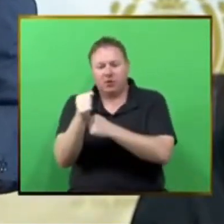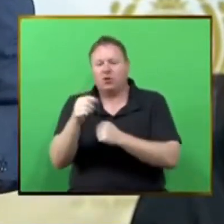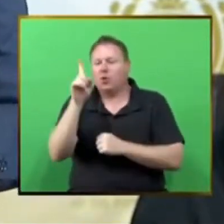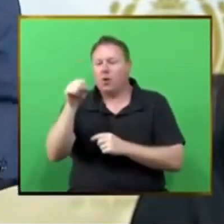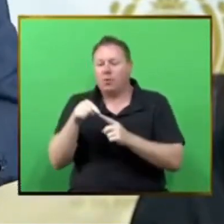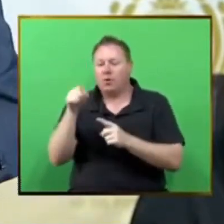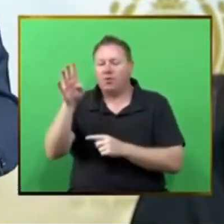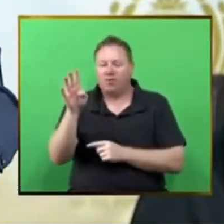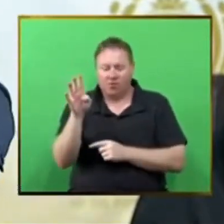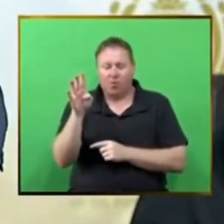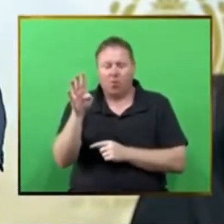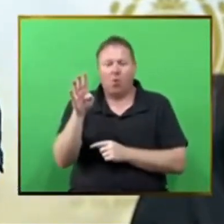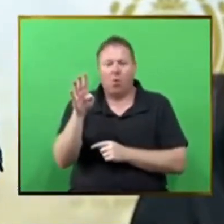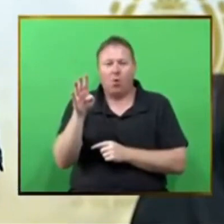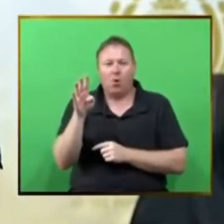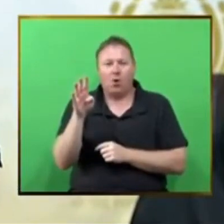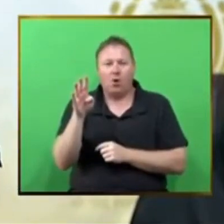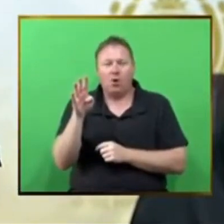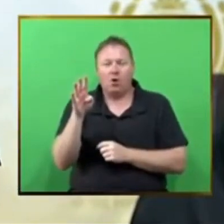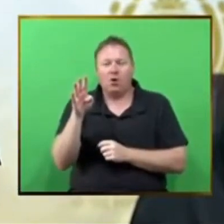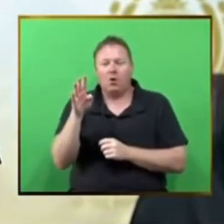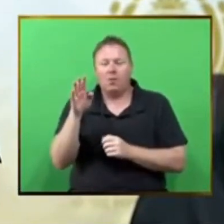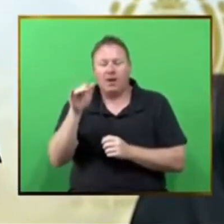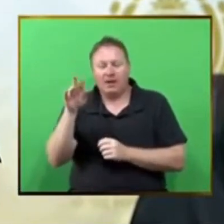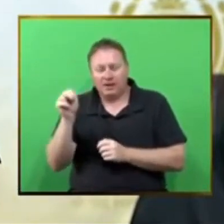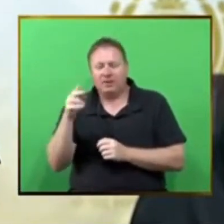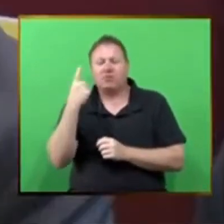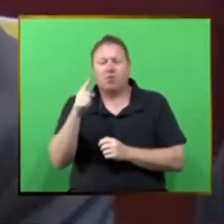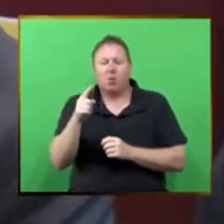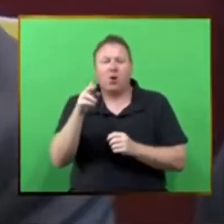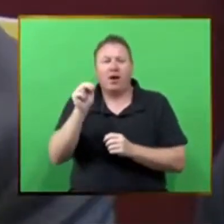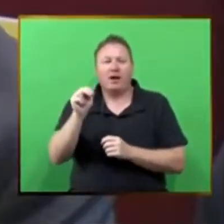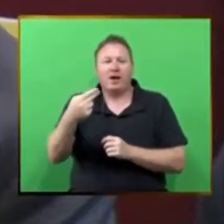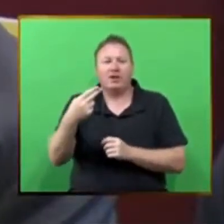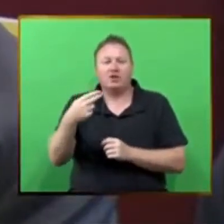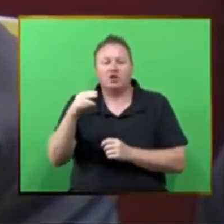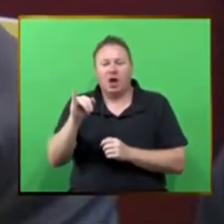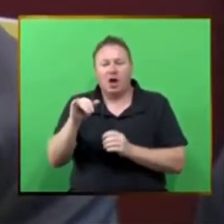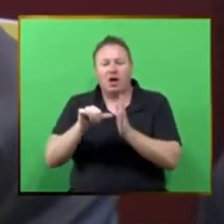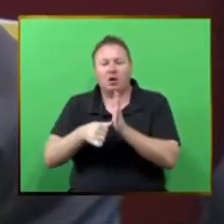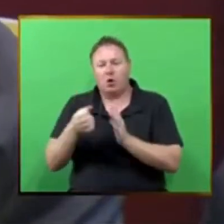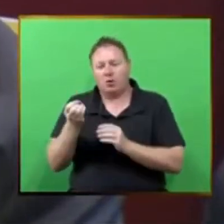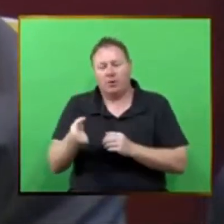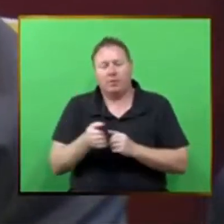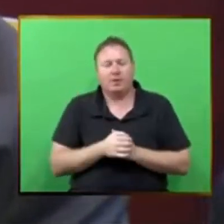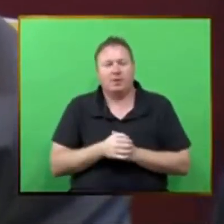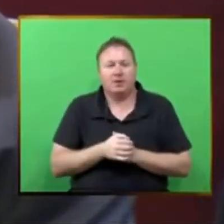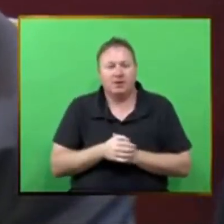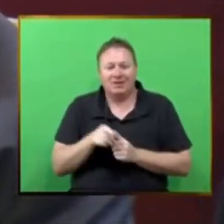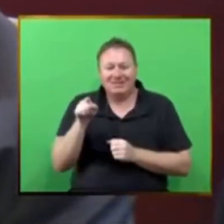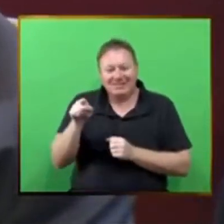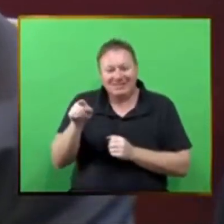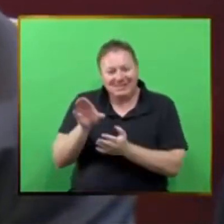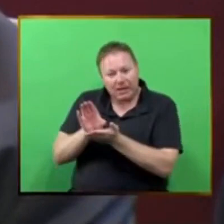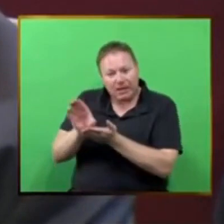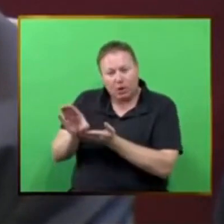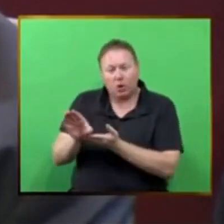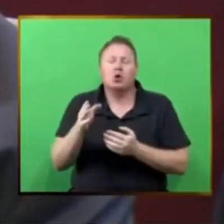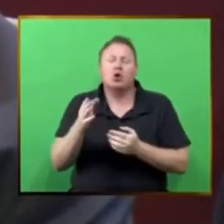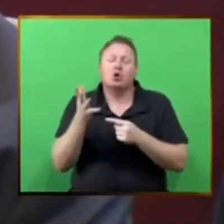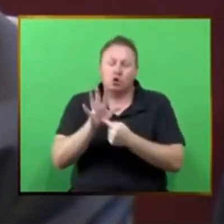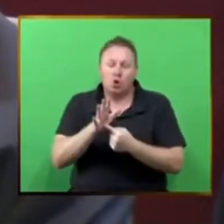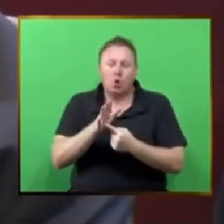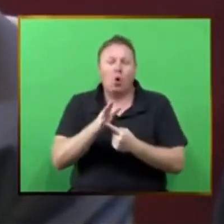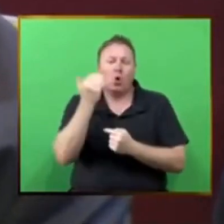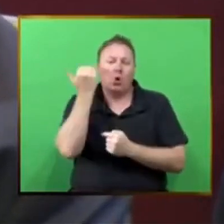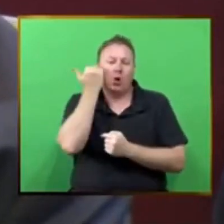the NHI grant over the same period. The allocation for the NHI is a demonstration of the government's commitment